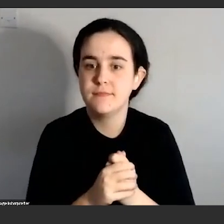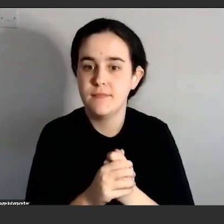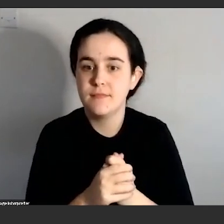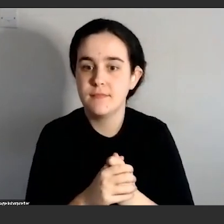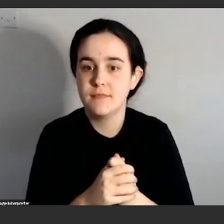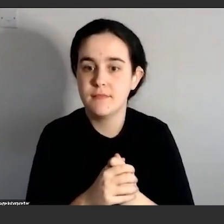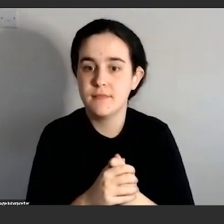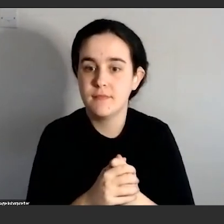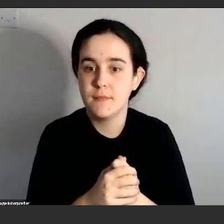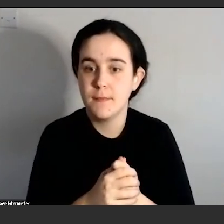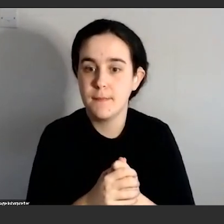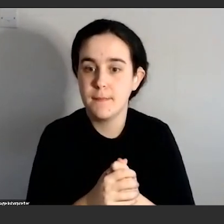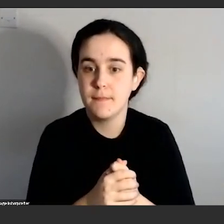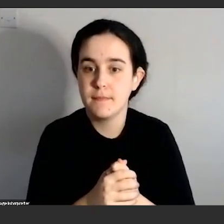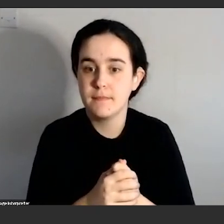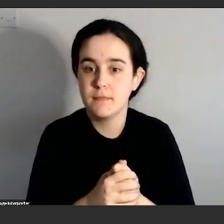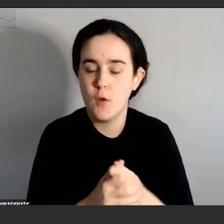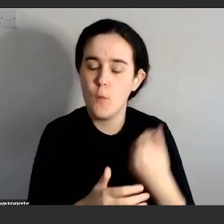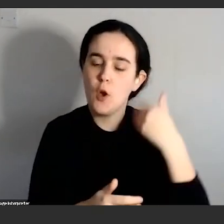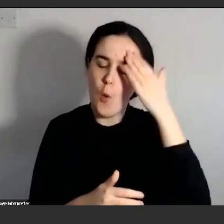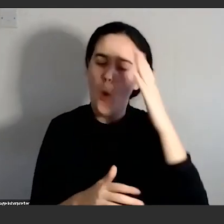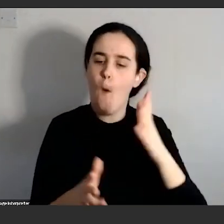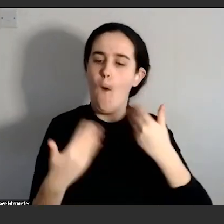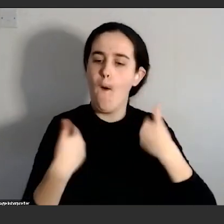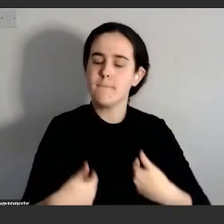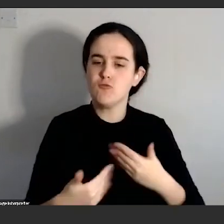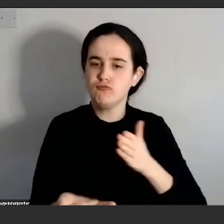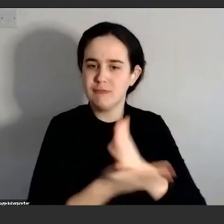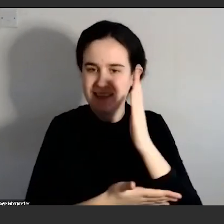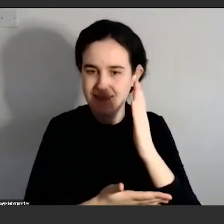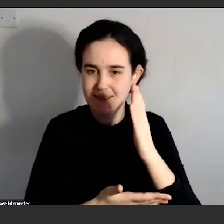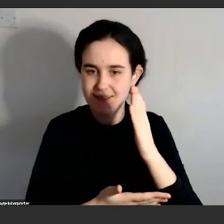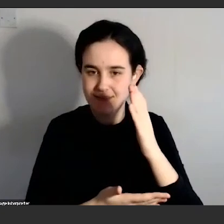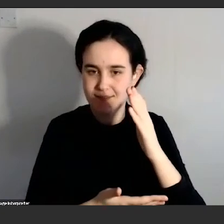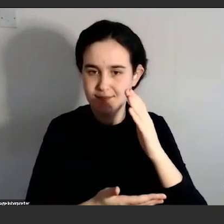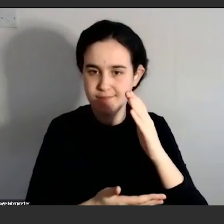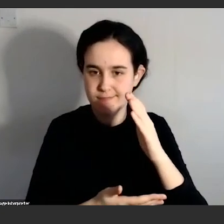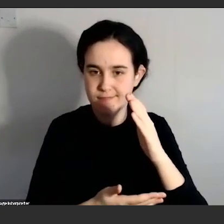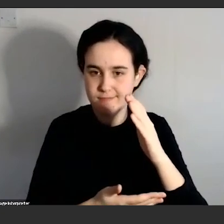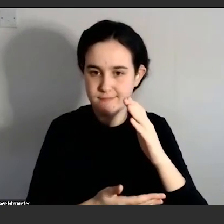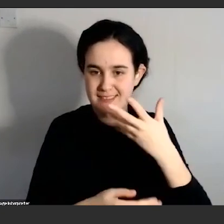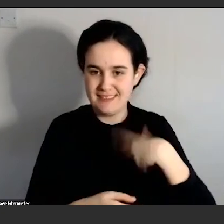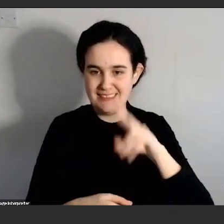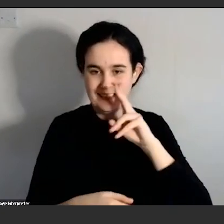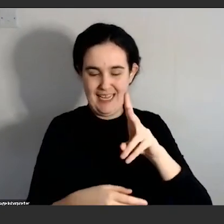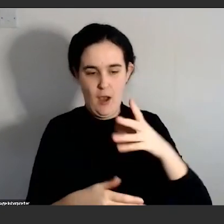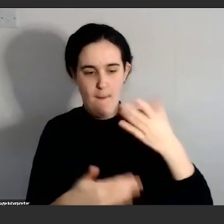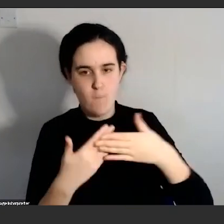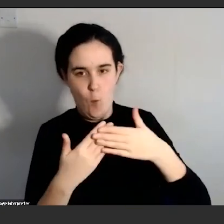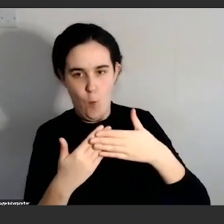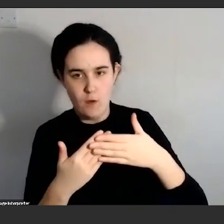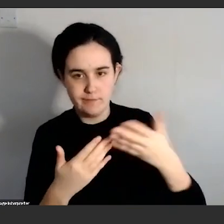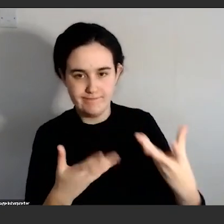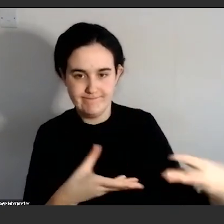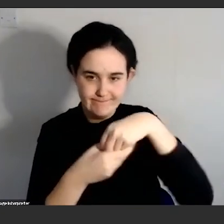is a motivational force. Mm-hmm. So we want to motivate people to do more. So it's not pressure, except if you